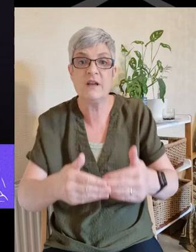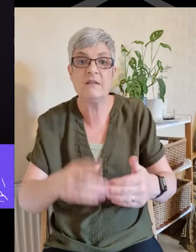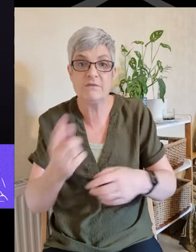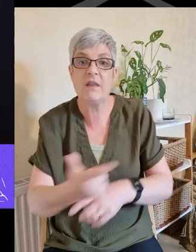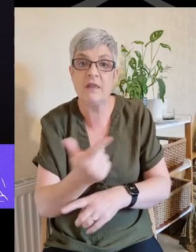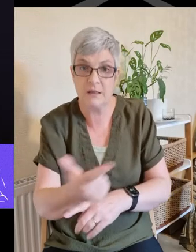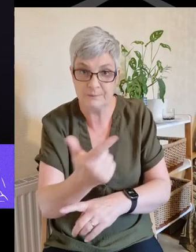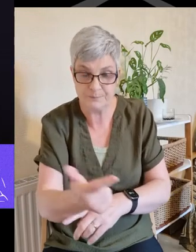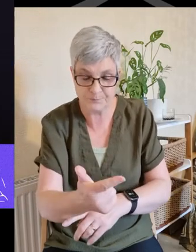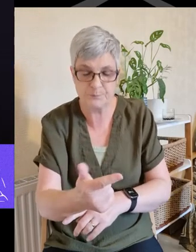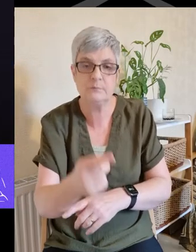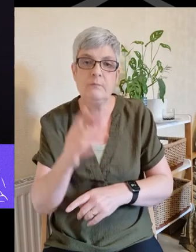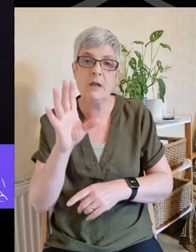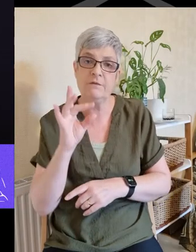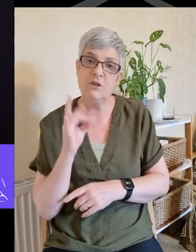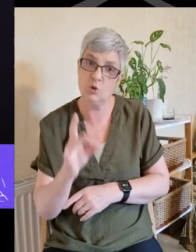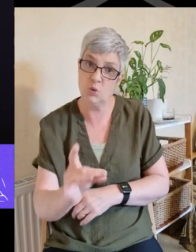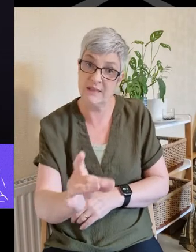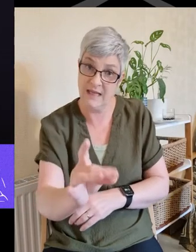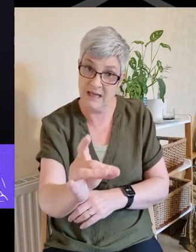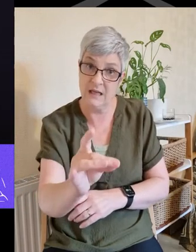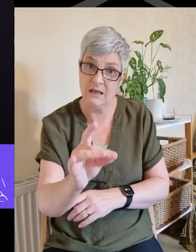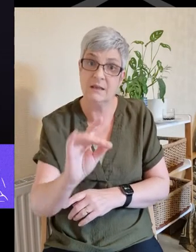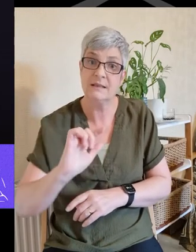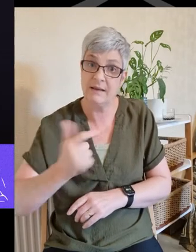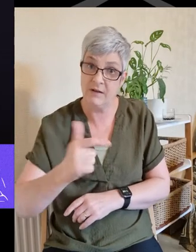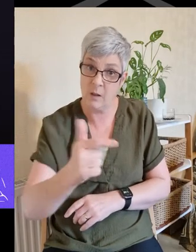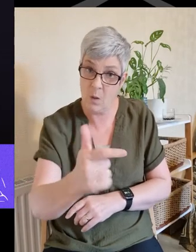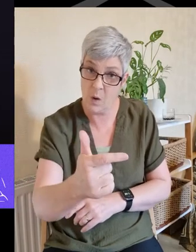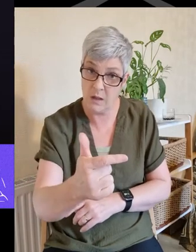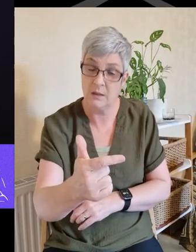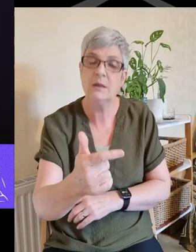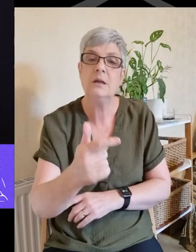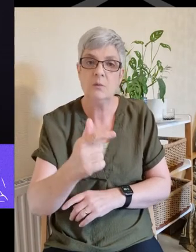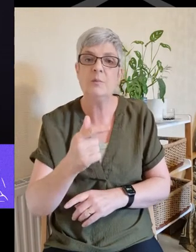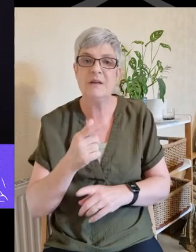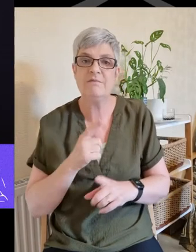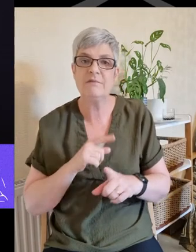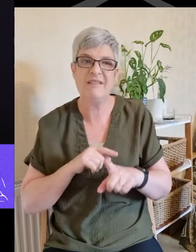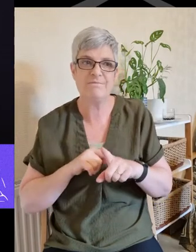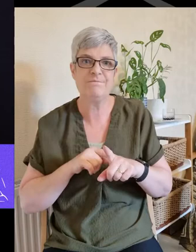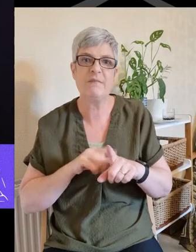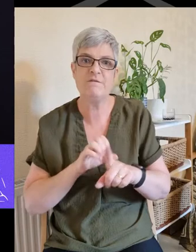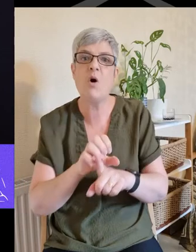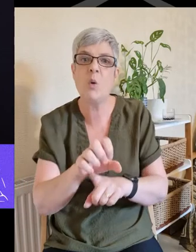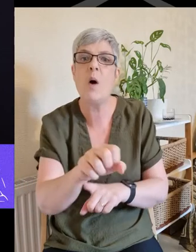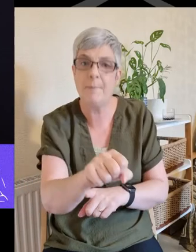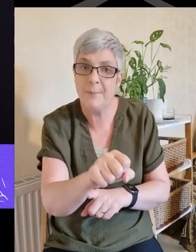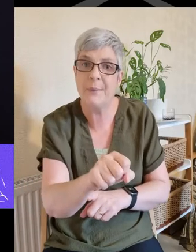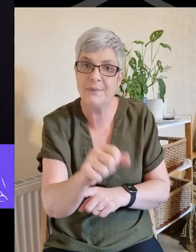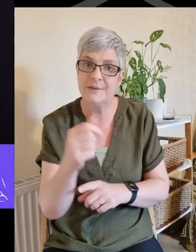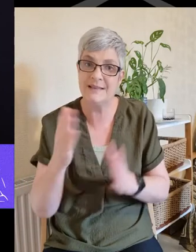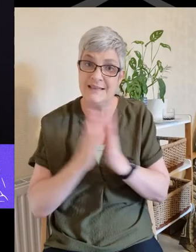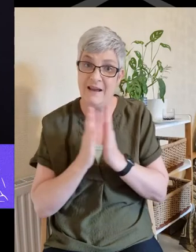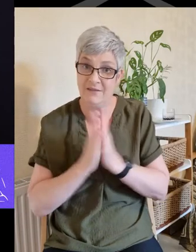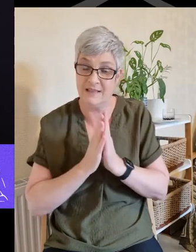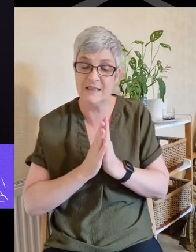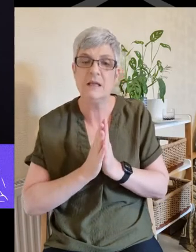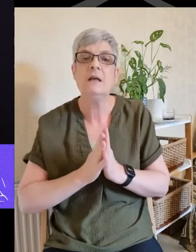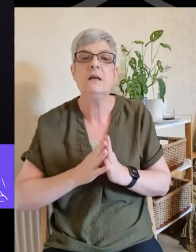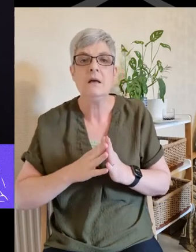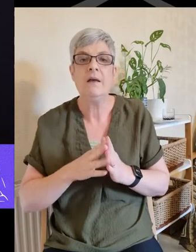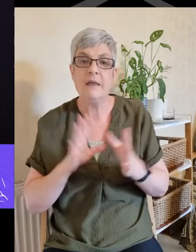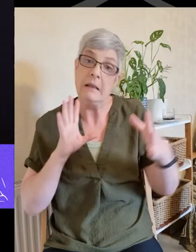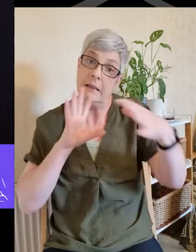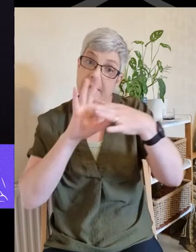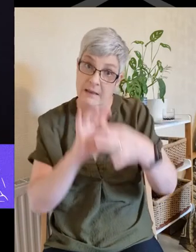evenings, when from 7 o'clock we've been following up the service themes, and the link to how you can join